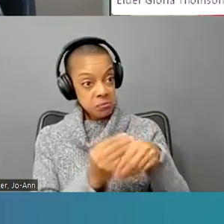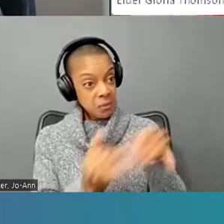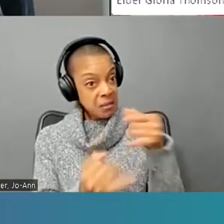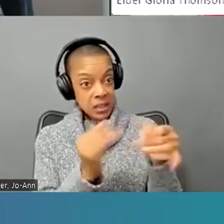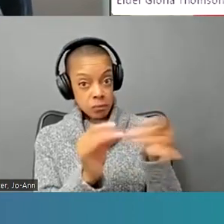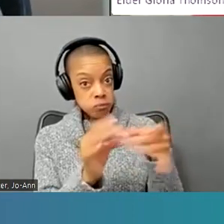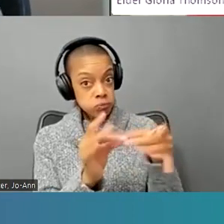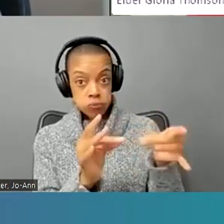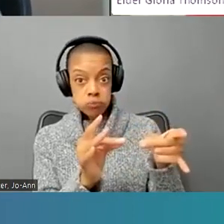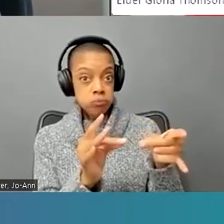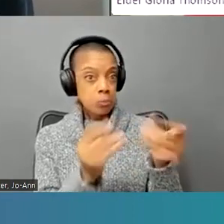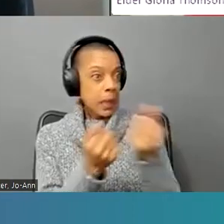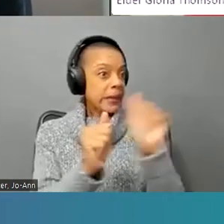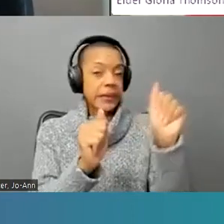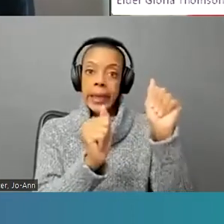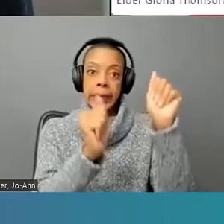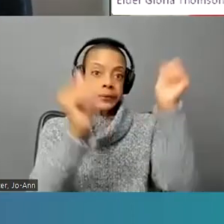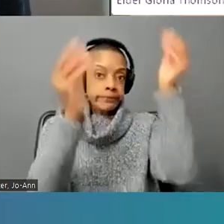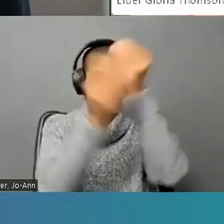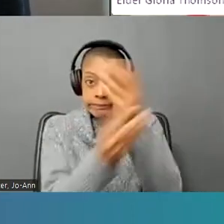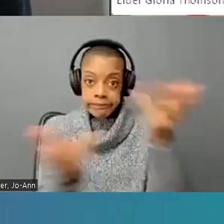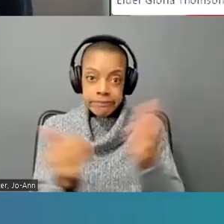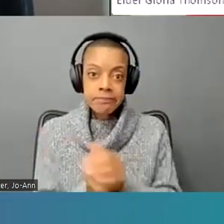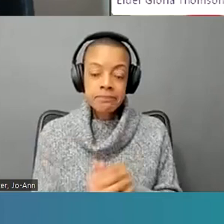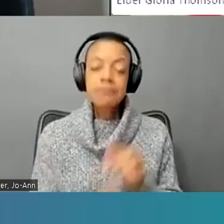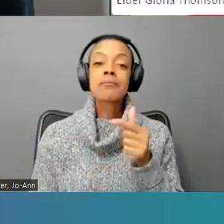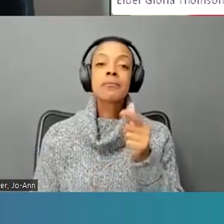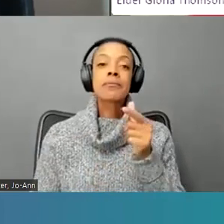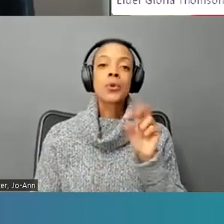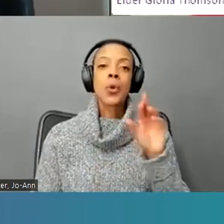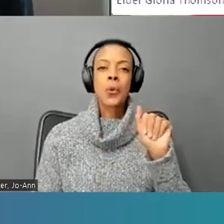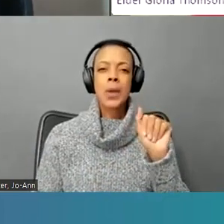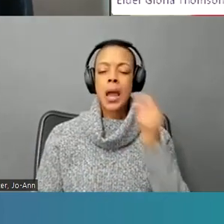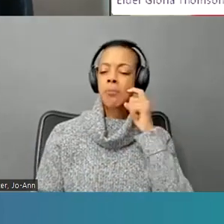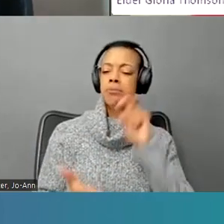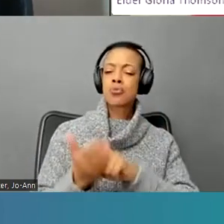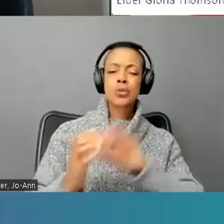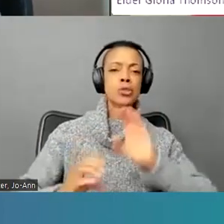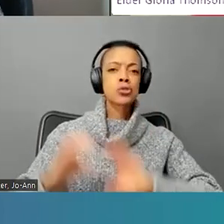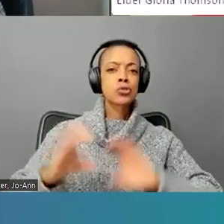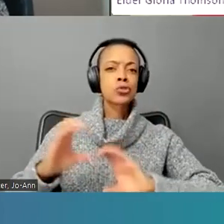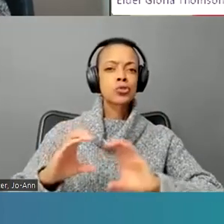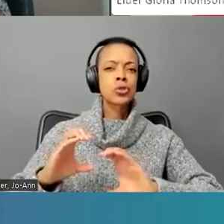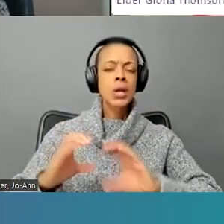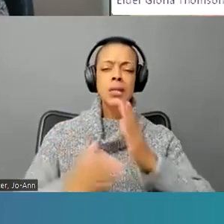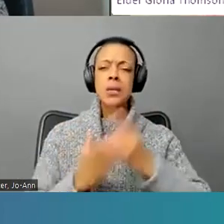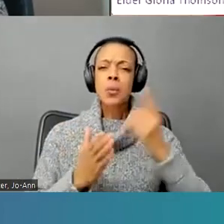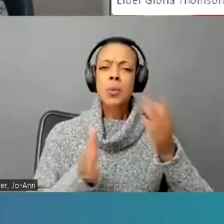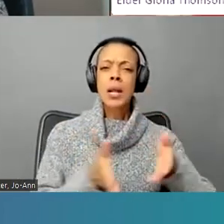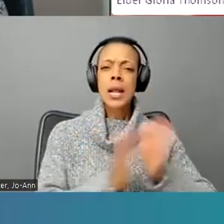regarding questions, it's just something that you'd like to add. Well, I just noticed something in the chat. Someone requested